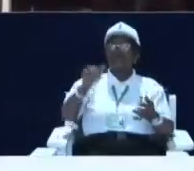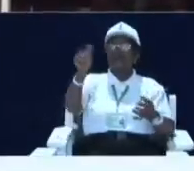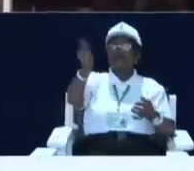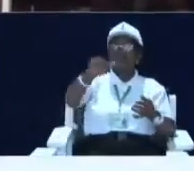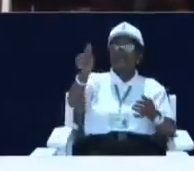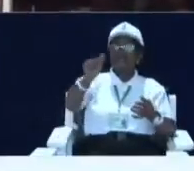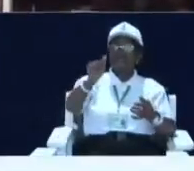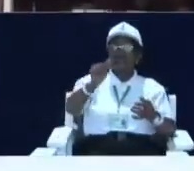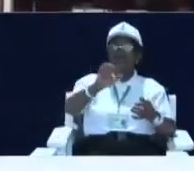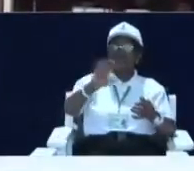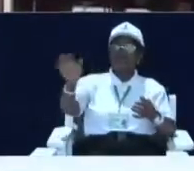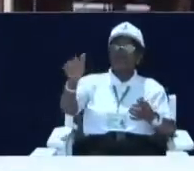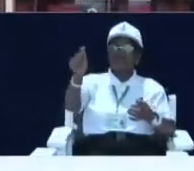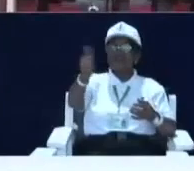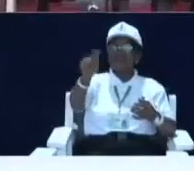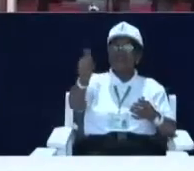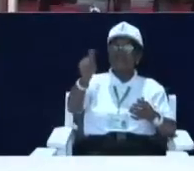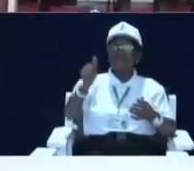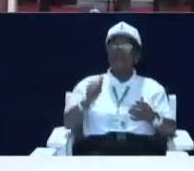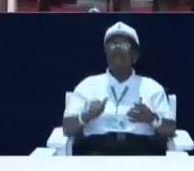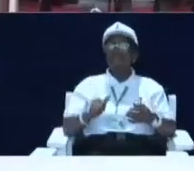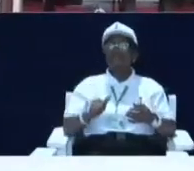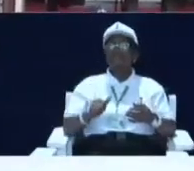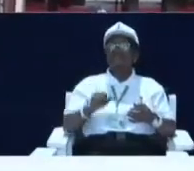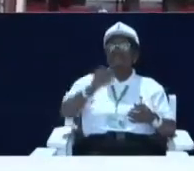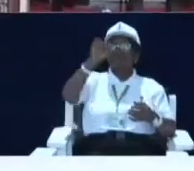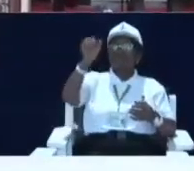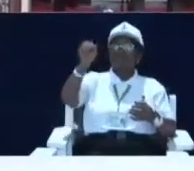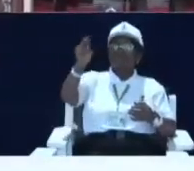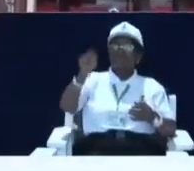John chapter 10,